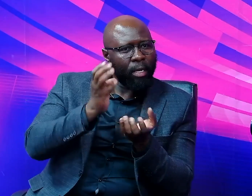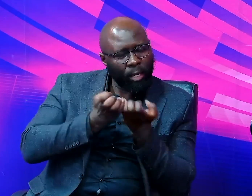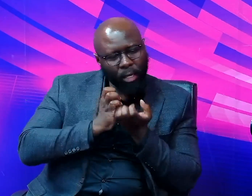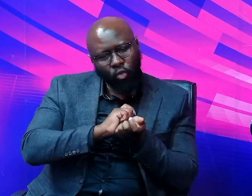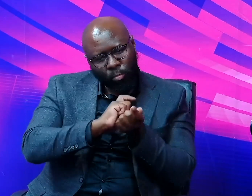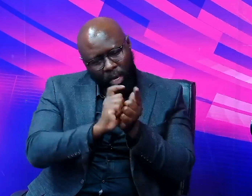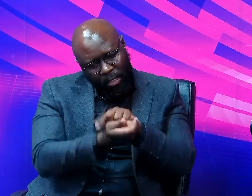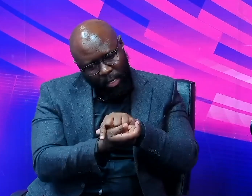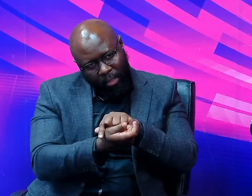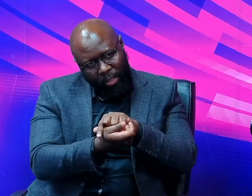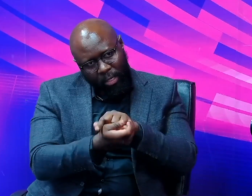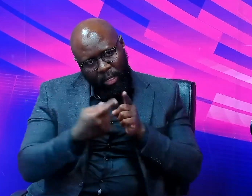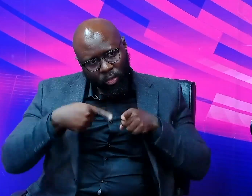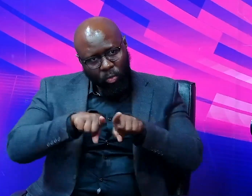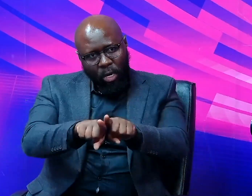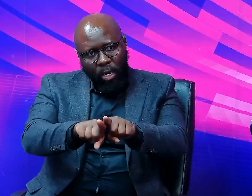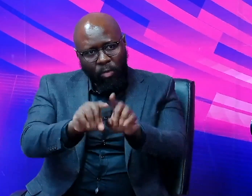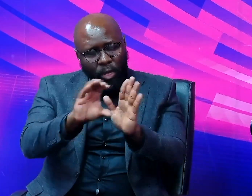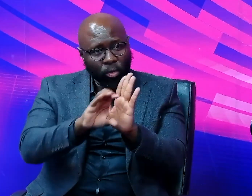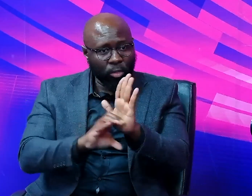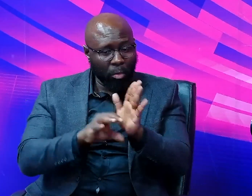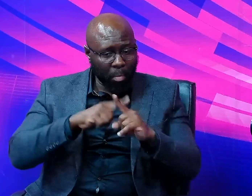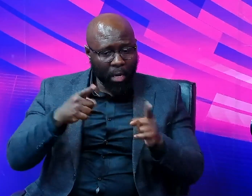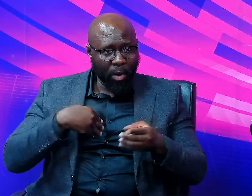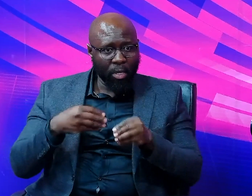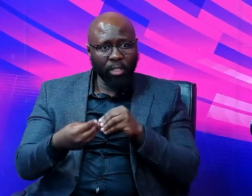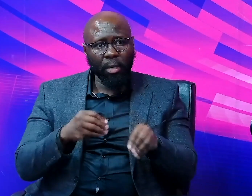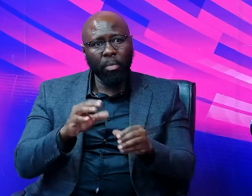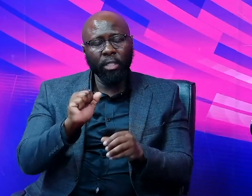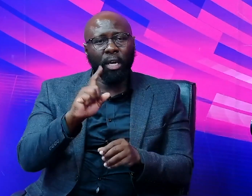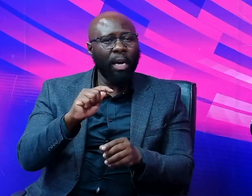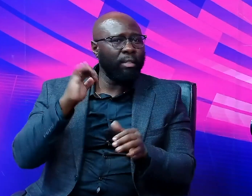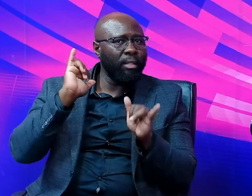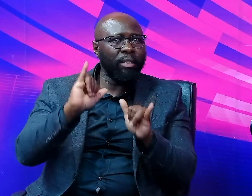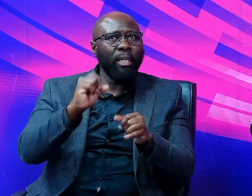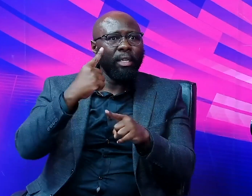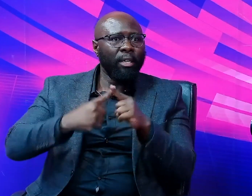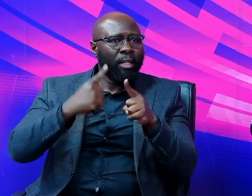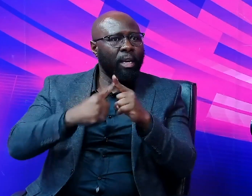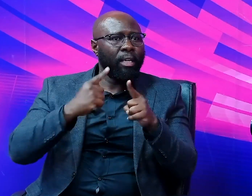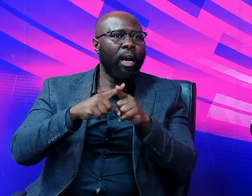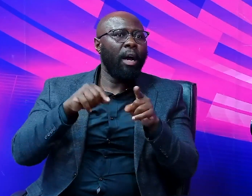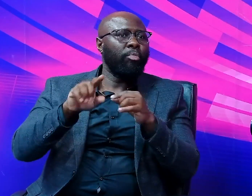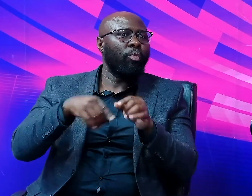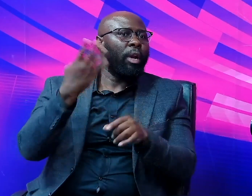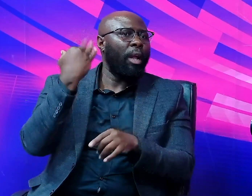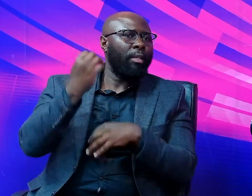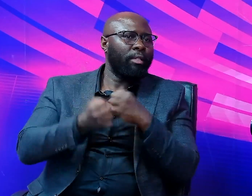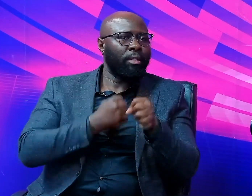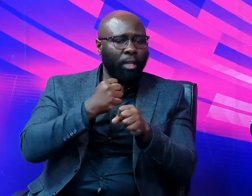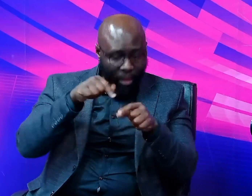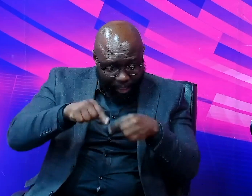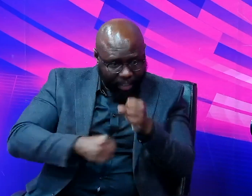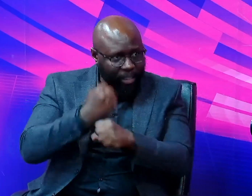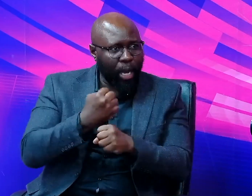many laws needed to be realigned so that they can align with the new Constitution. But the Disability Act had stayed for